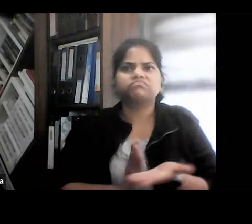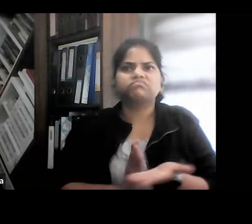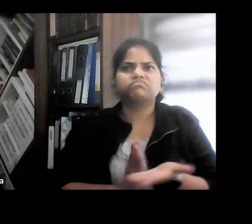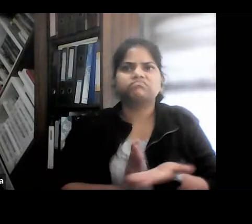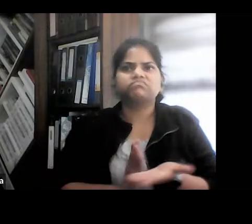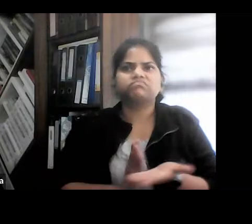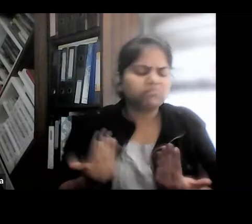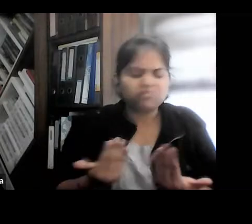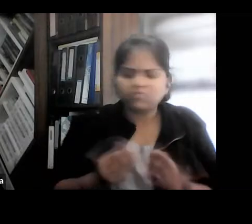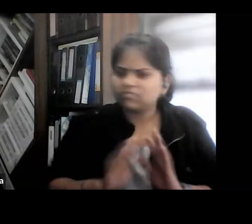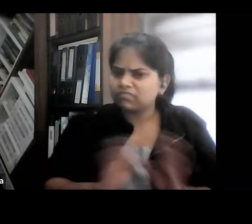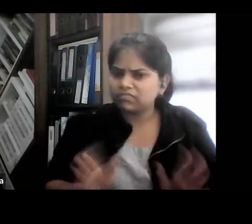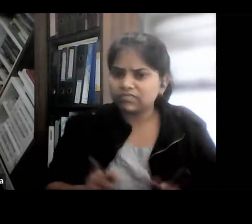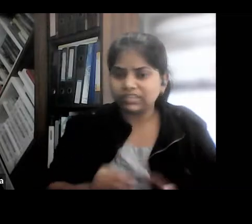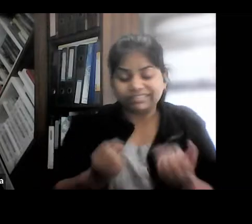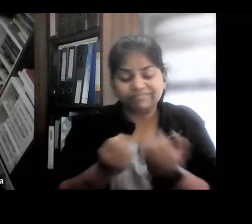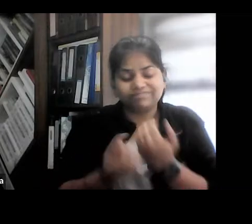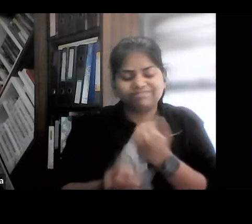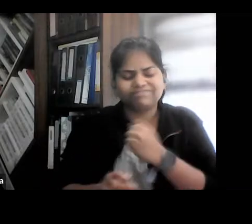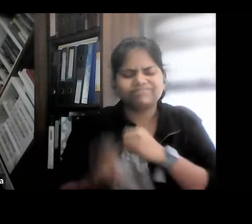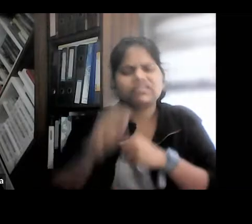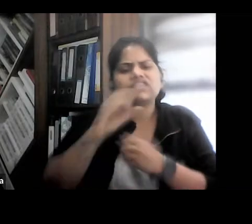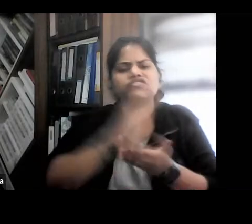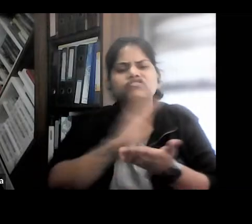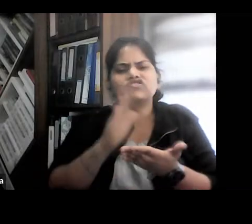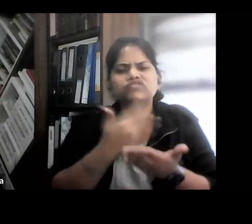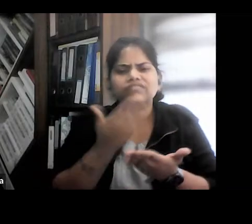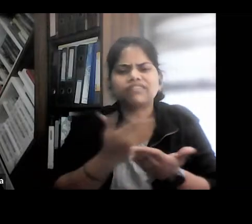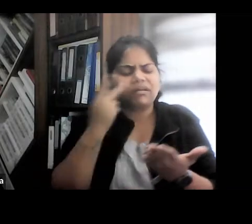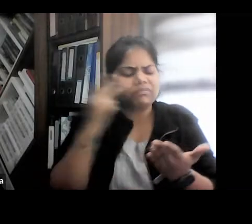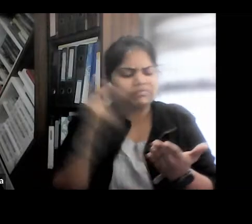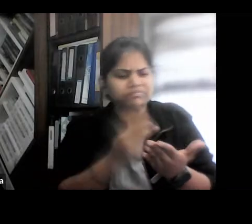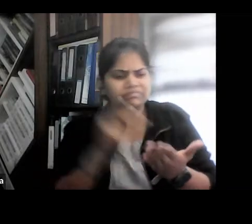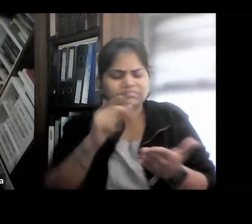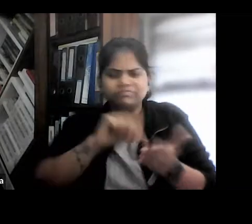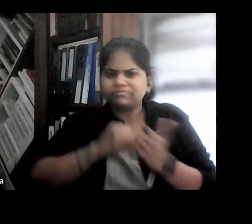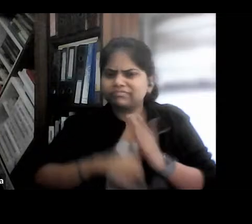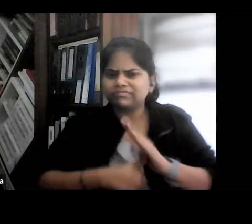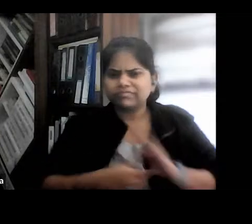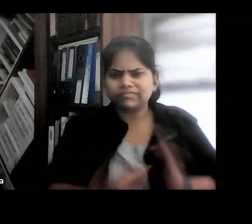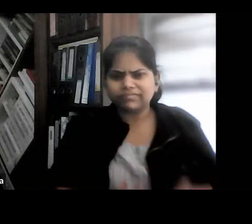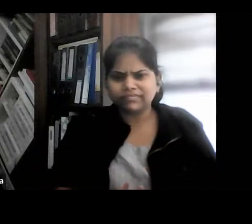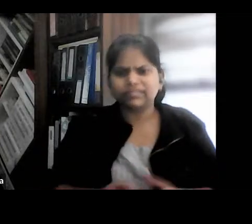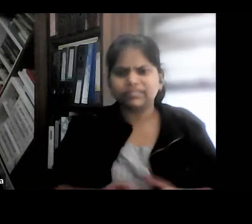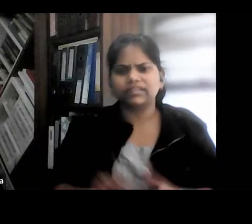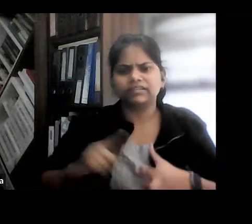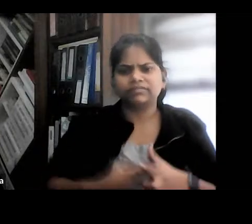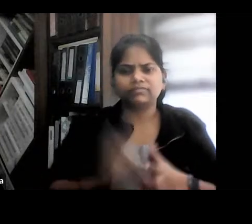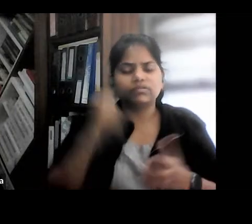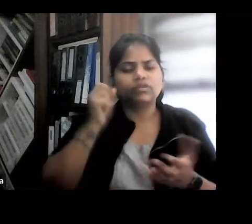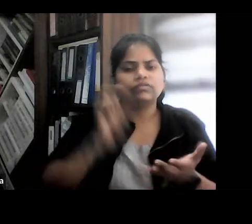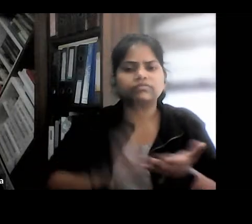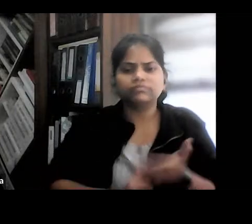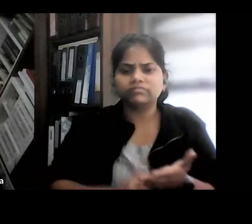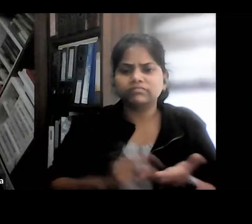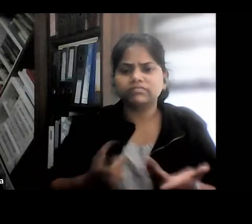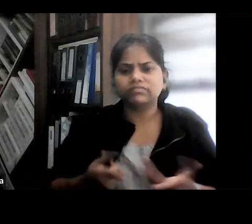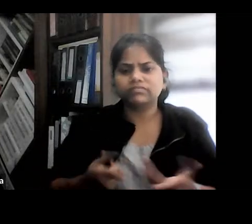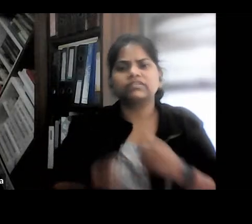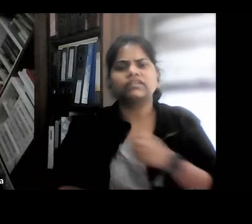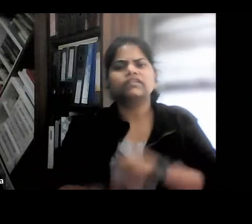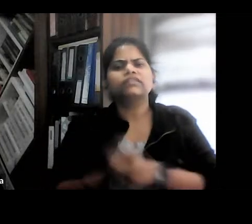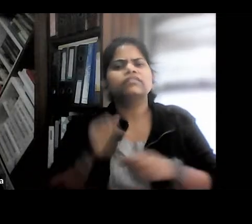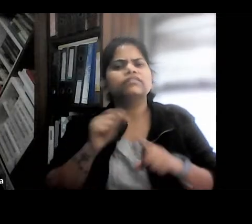to a sense of healing in later ones. Drawing from Goffman's work on stigma and Friedner's work on deaf girls in